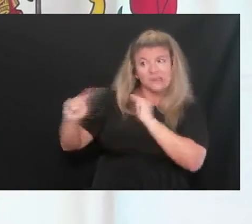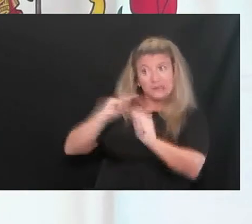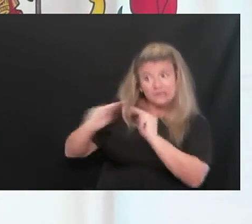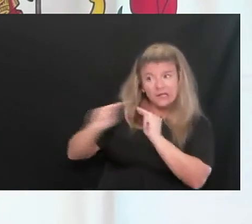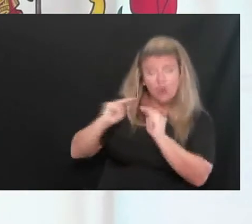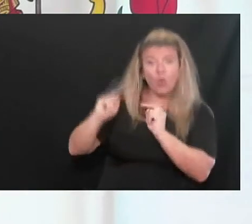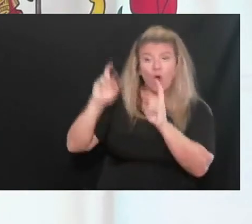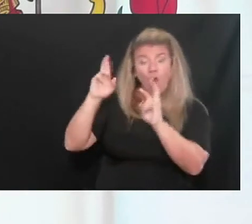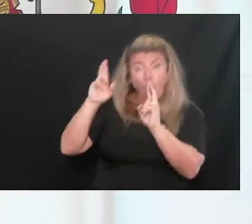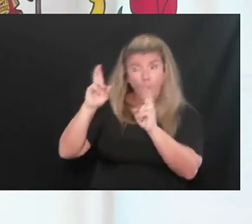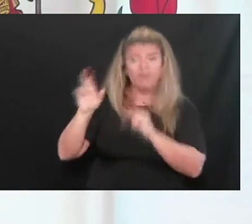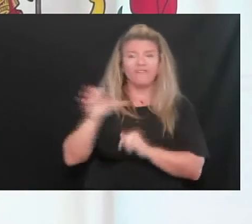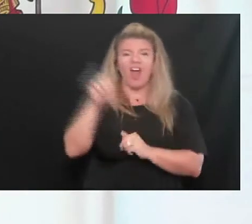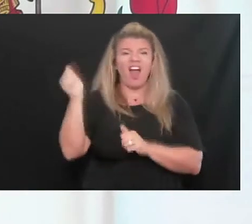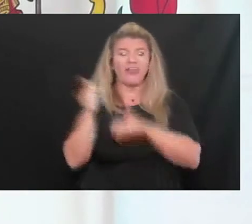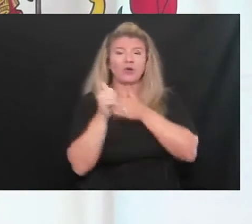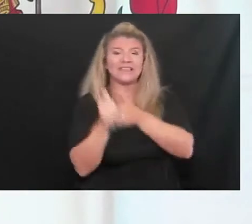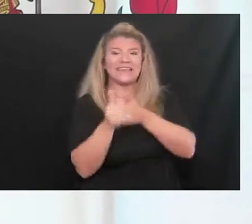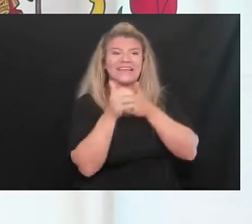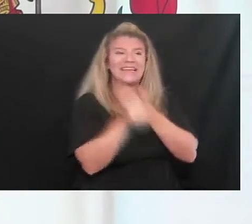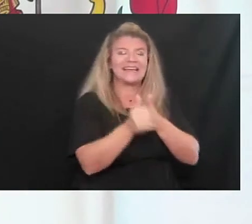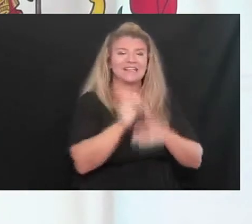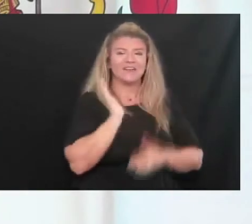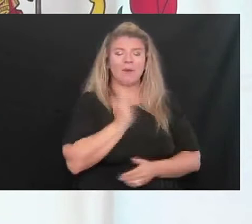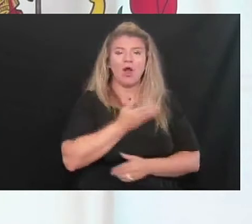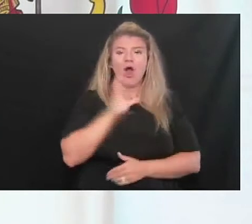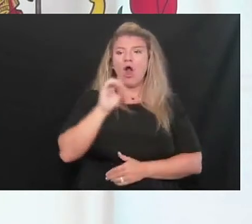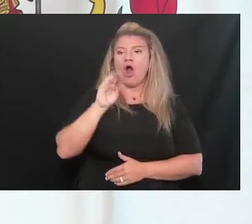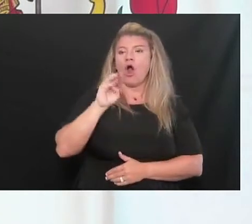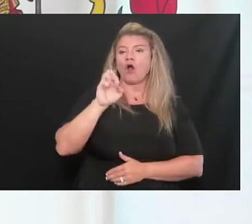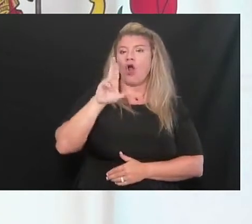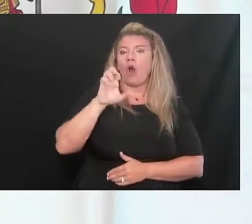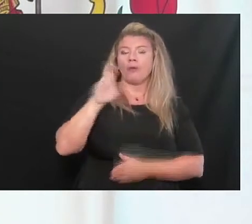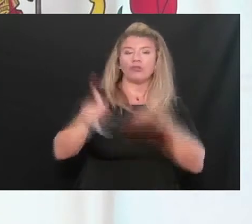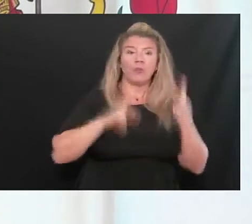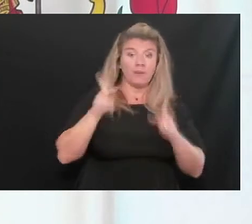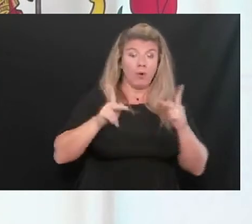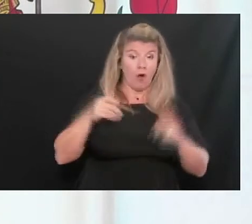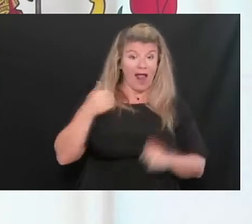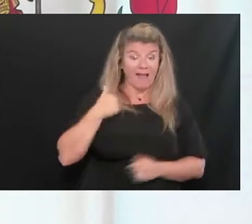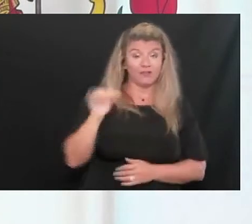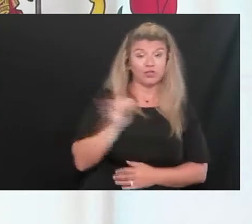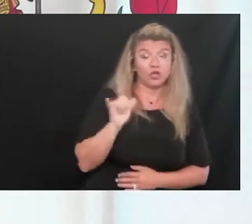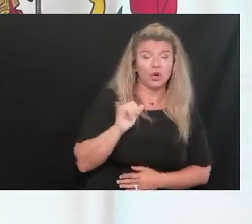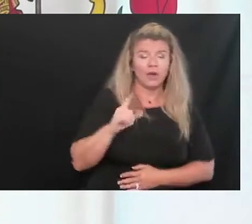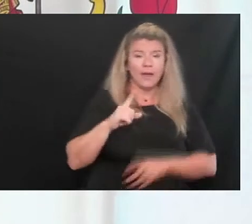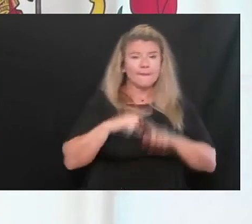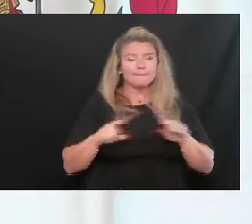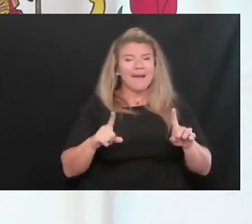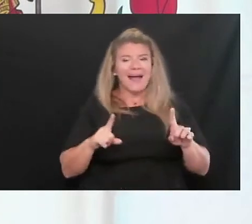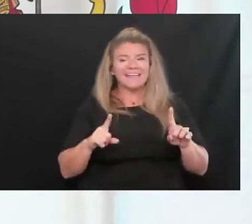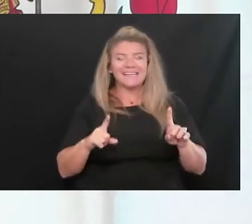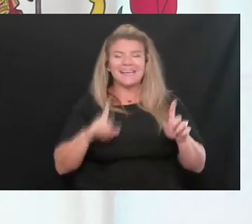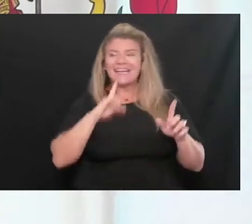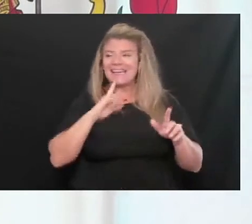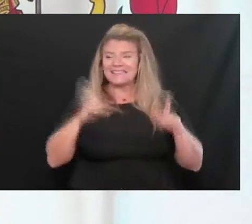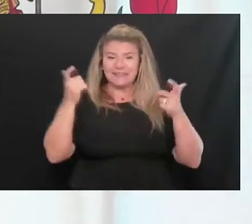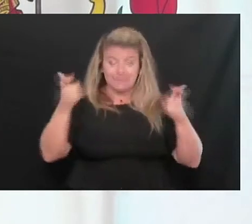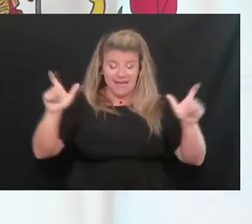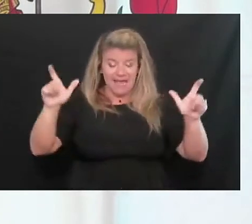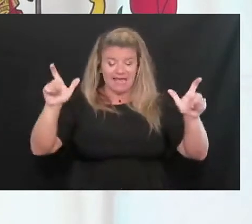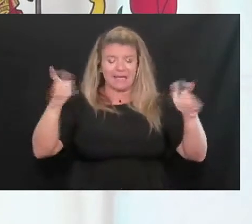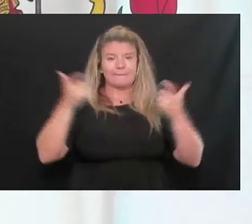hope for other leads that our commerce people are coming up with. But it's a big